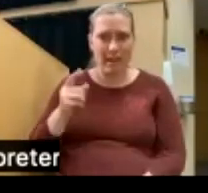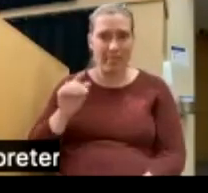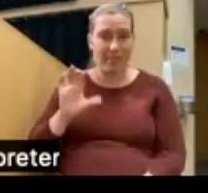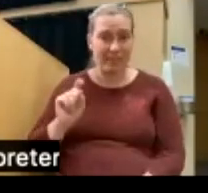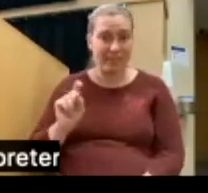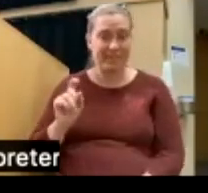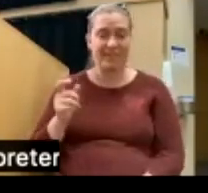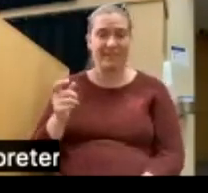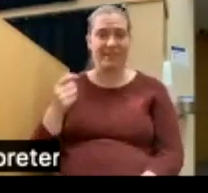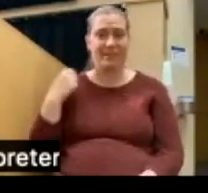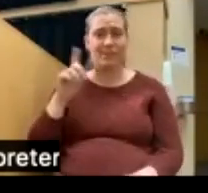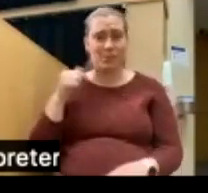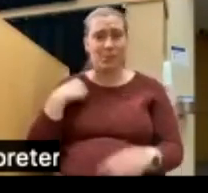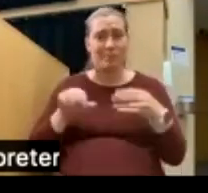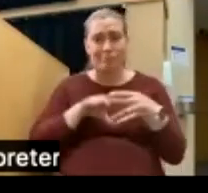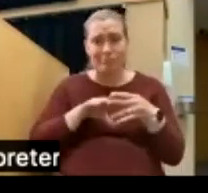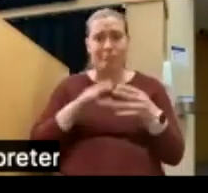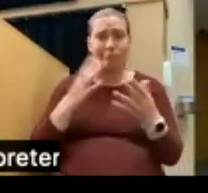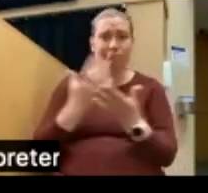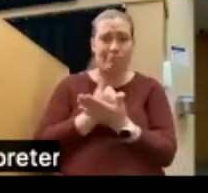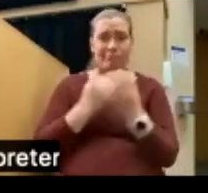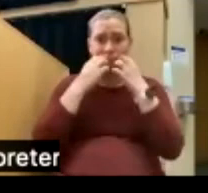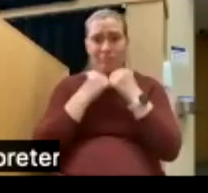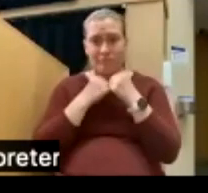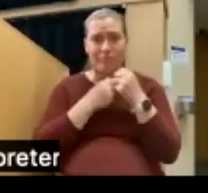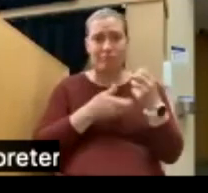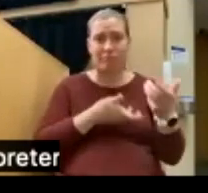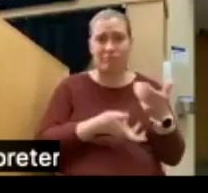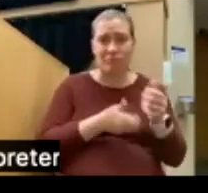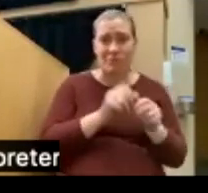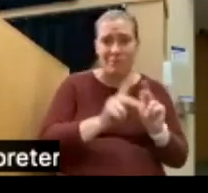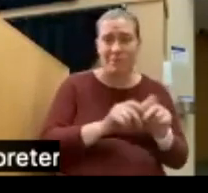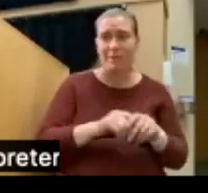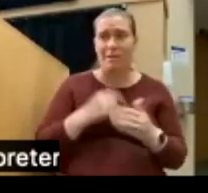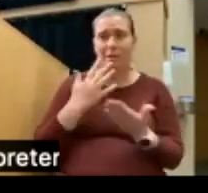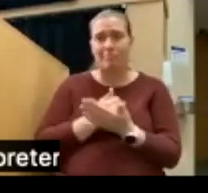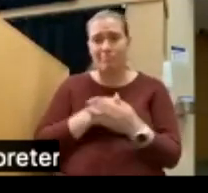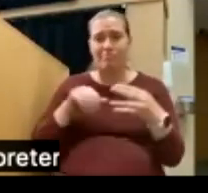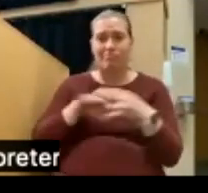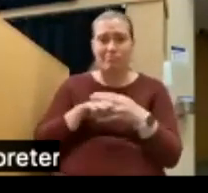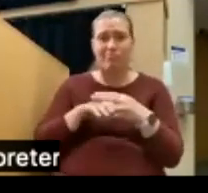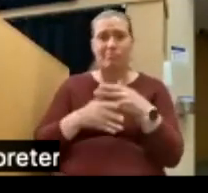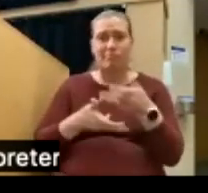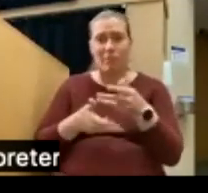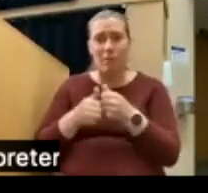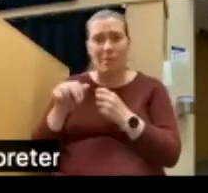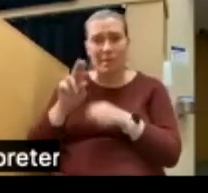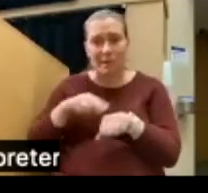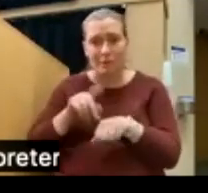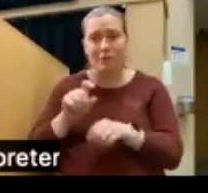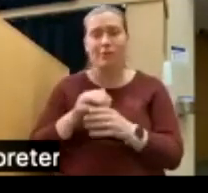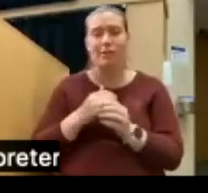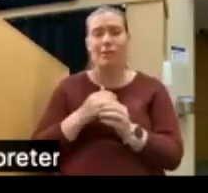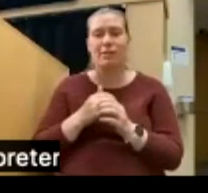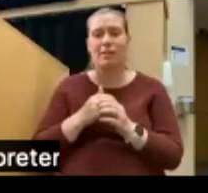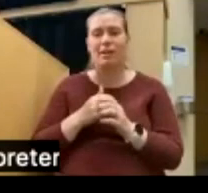us? I know I've not done that sometimes, so I imagine you all have struggled with that too. So sort